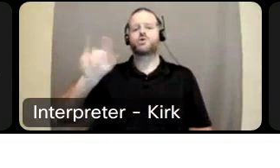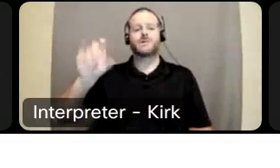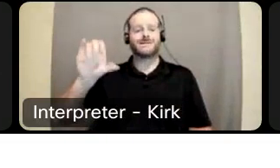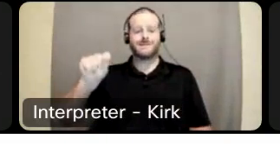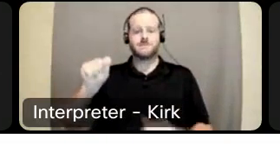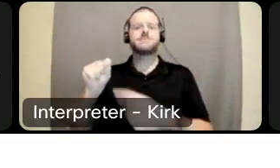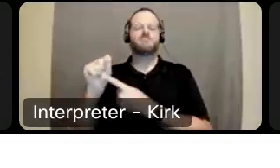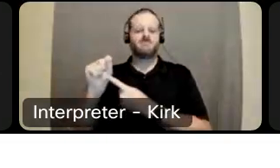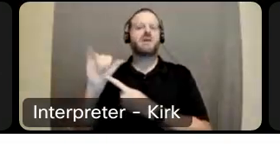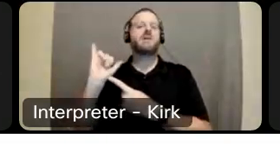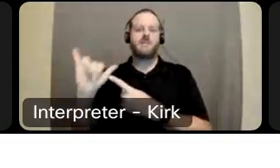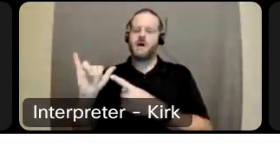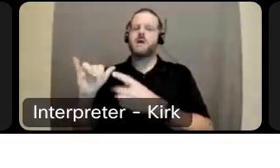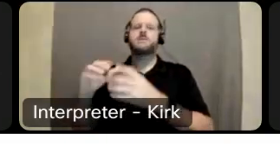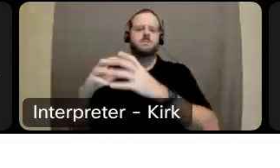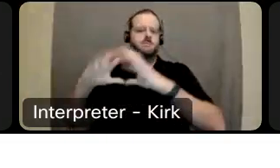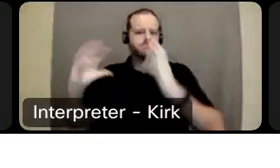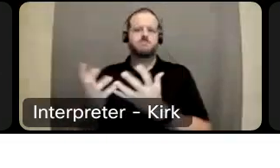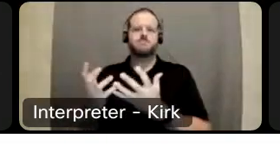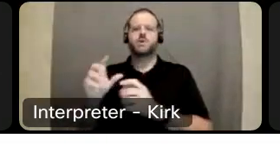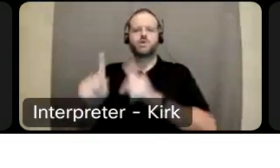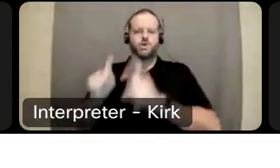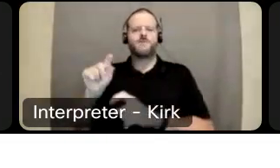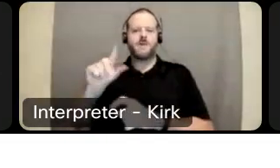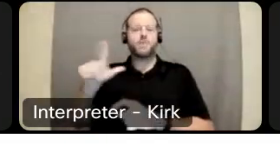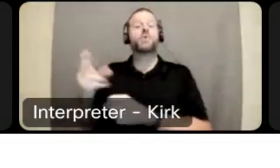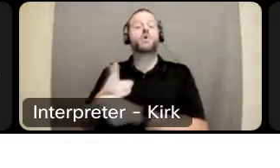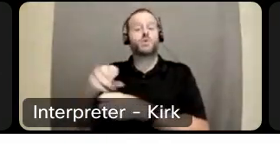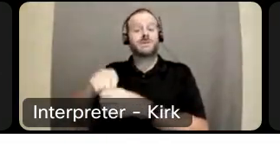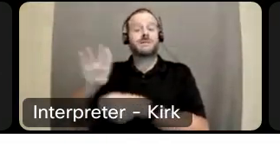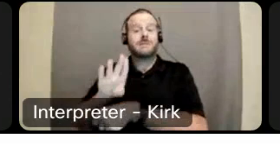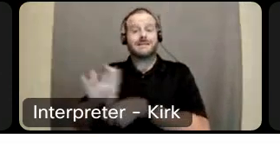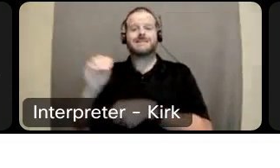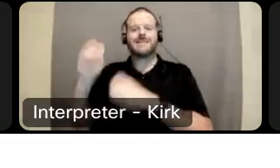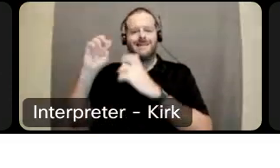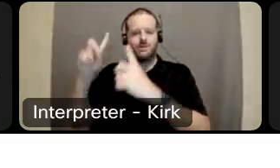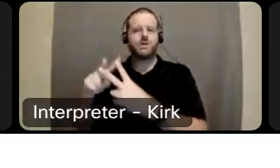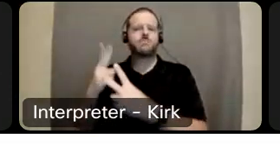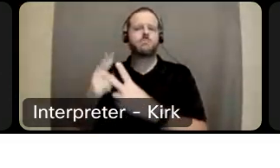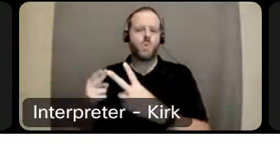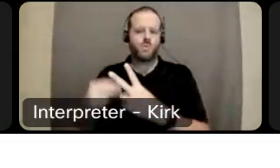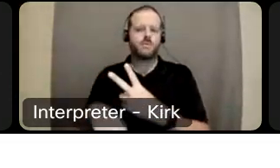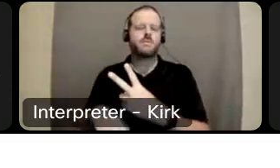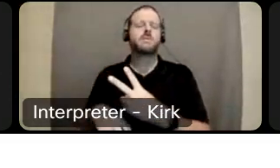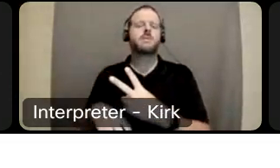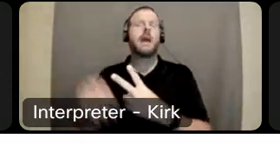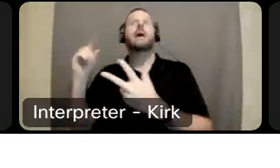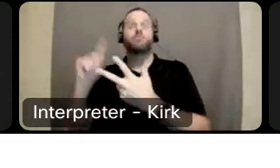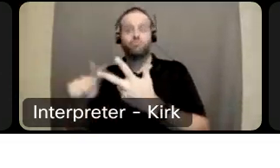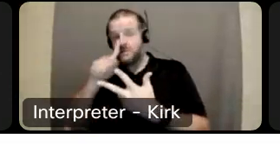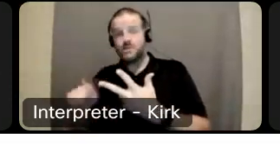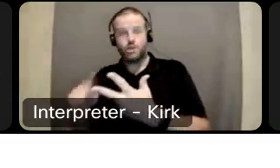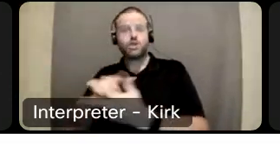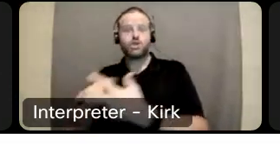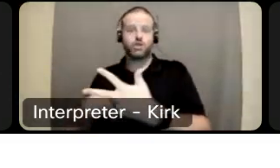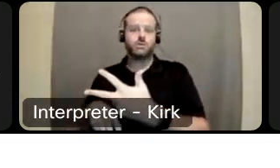robust research survey tool. It's used in business and in education and research. The